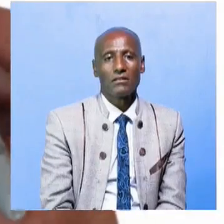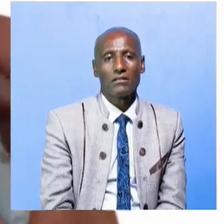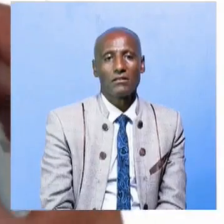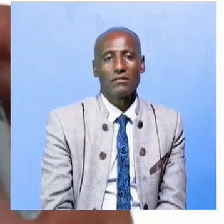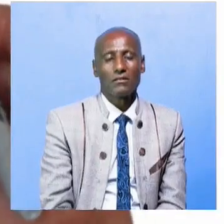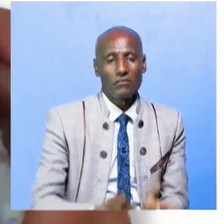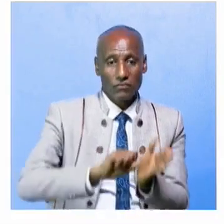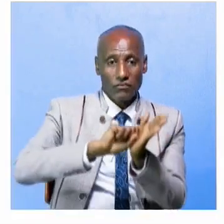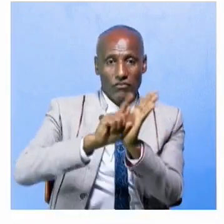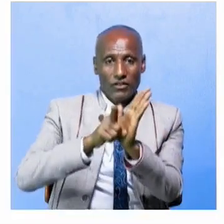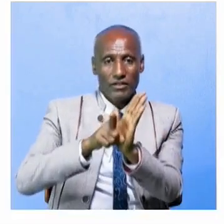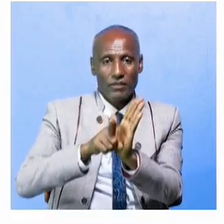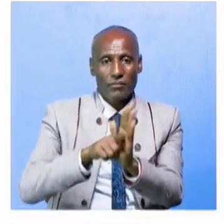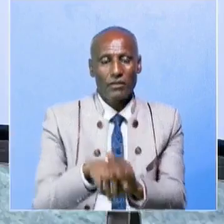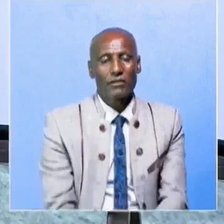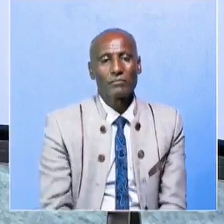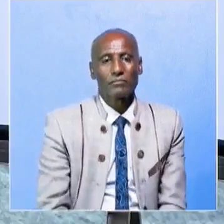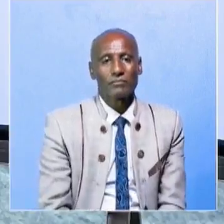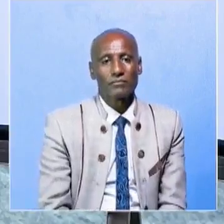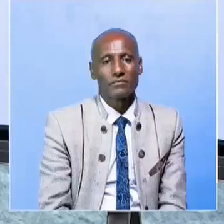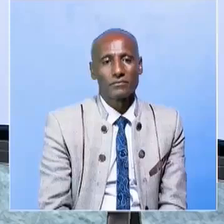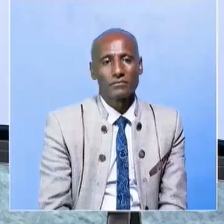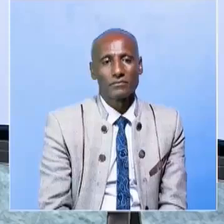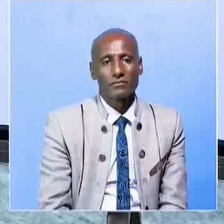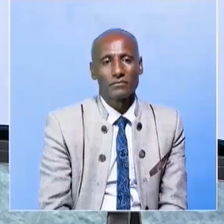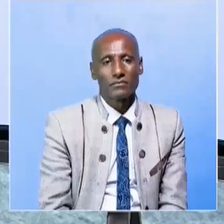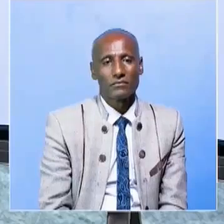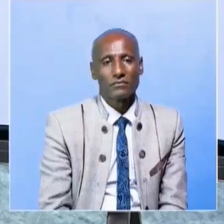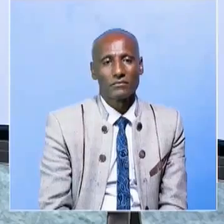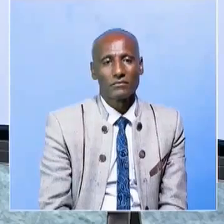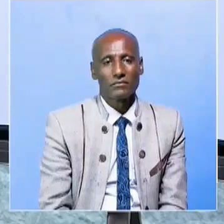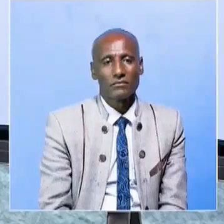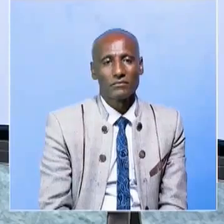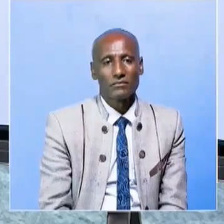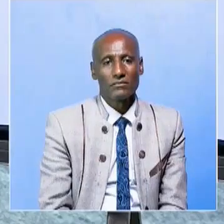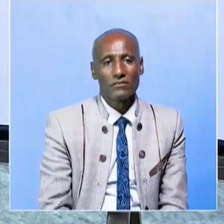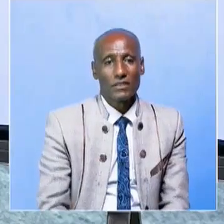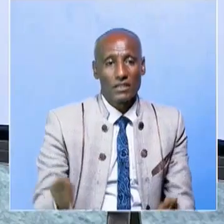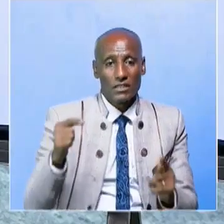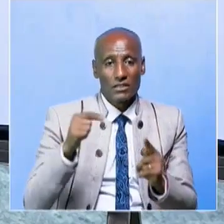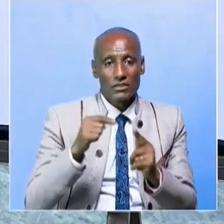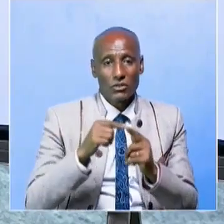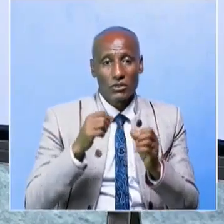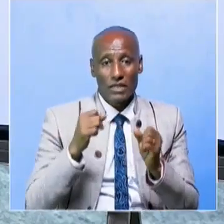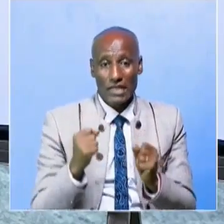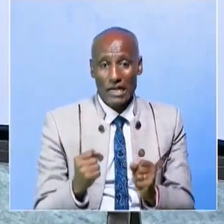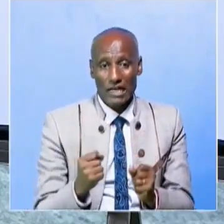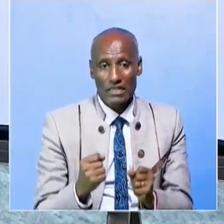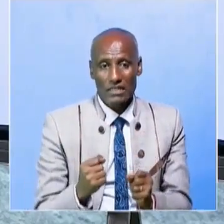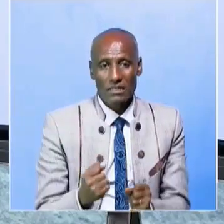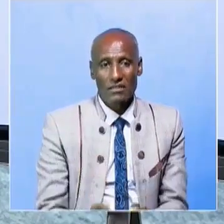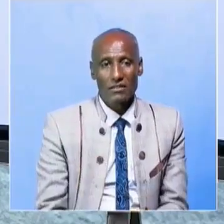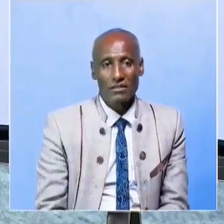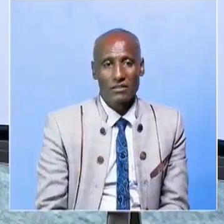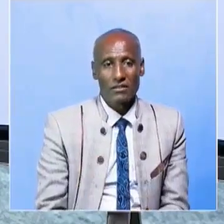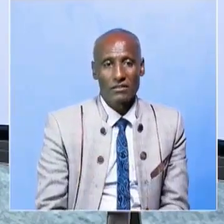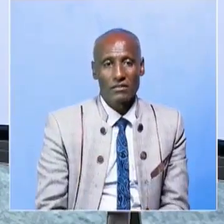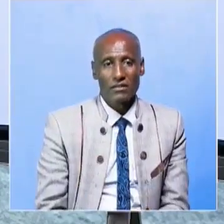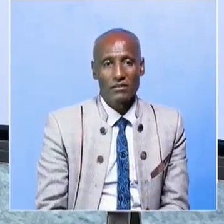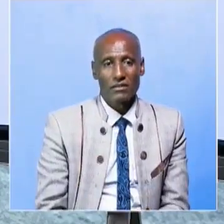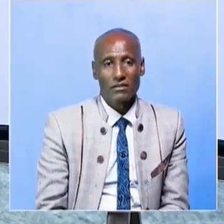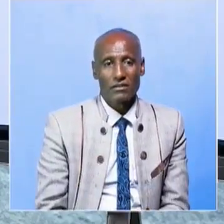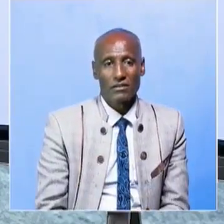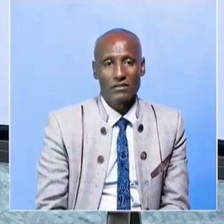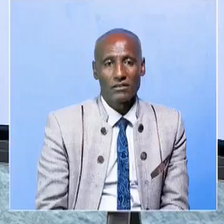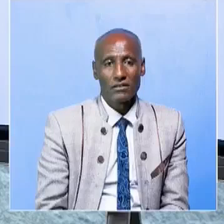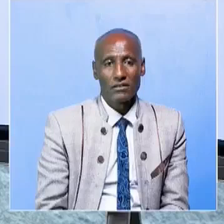For example, this could be to enhance, let's say, this